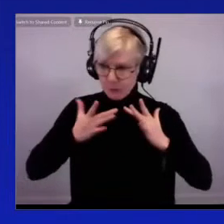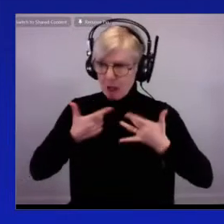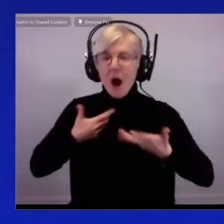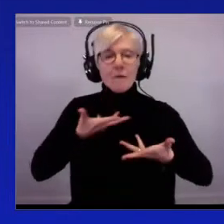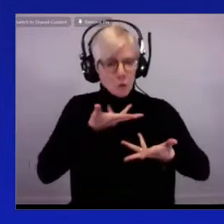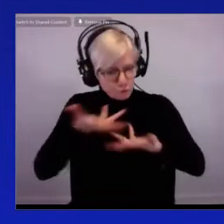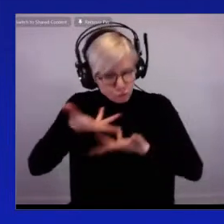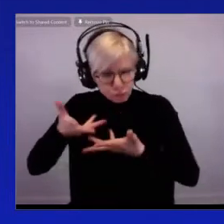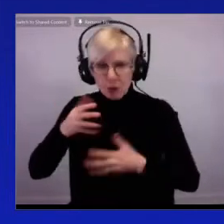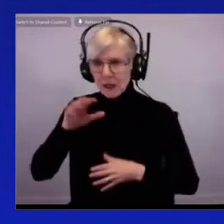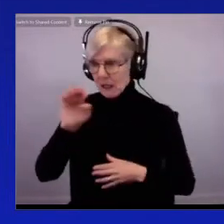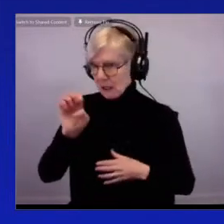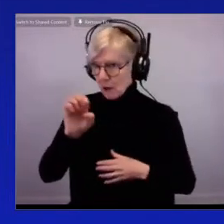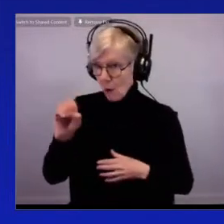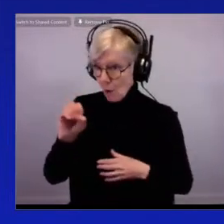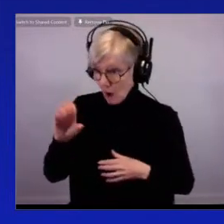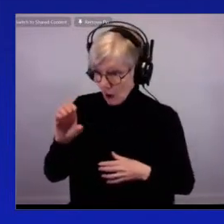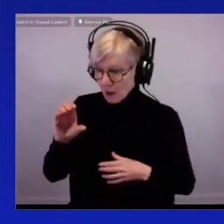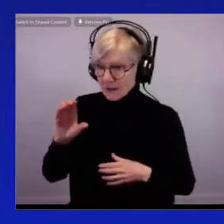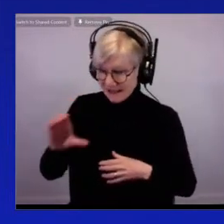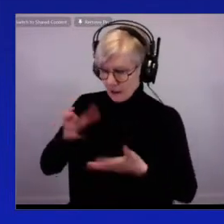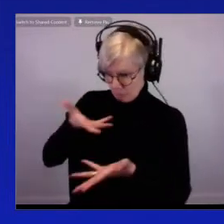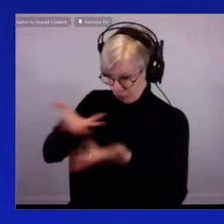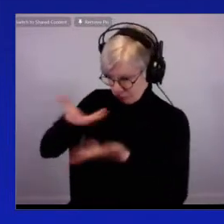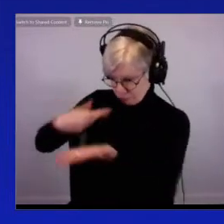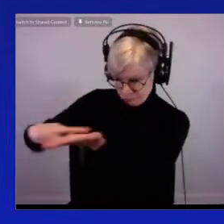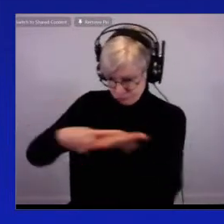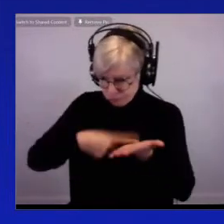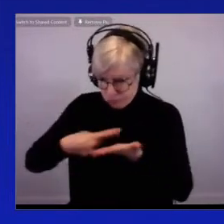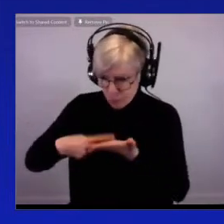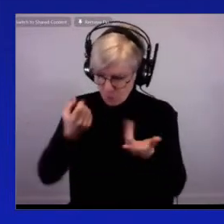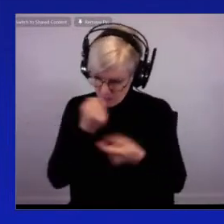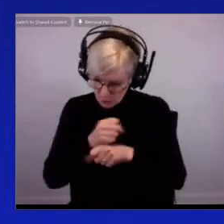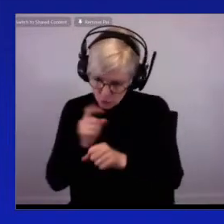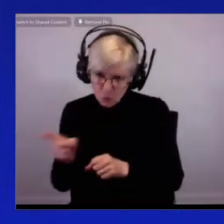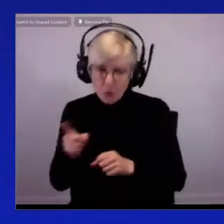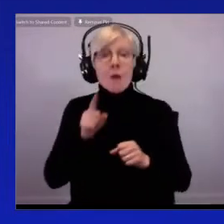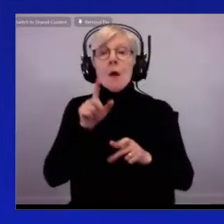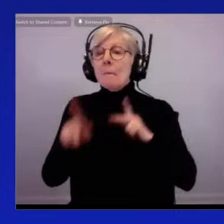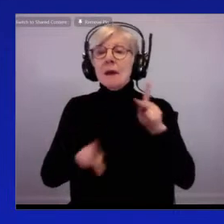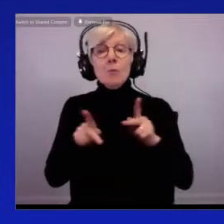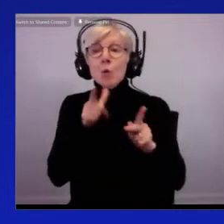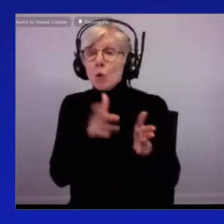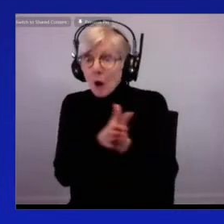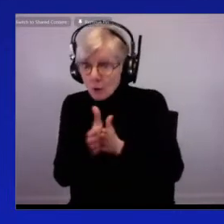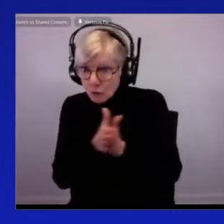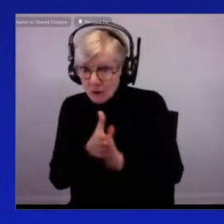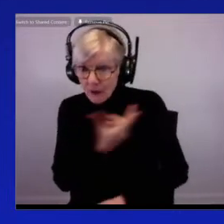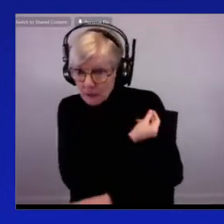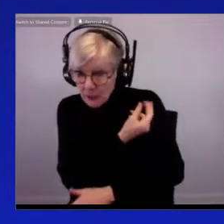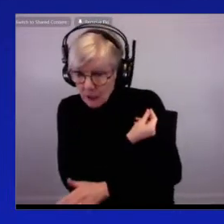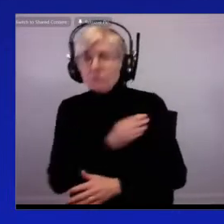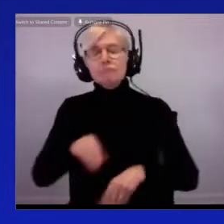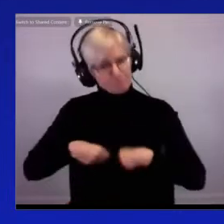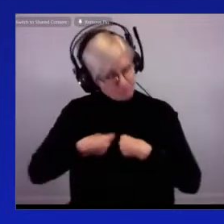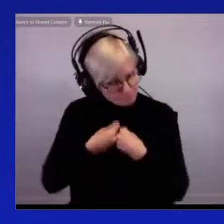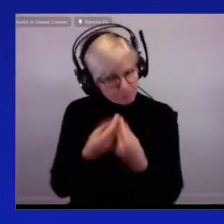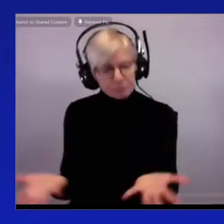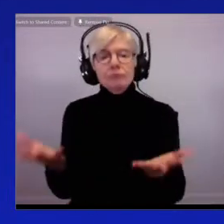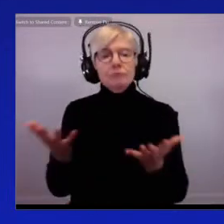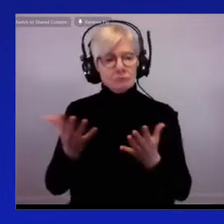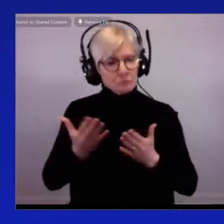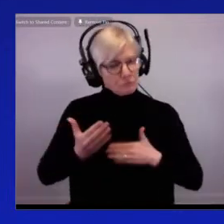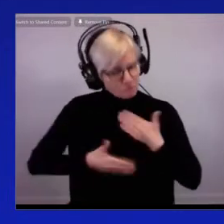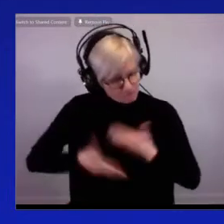city's Emergency Operations Center to do all that we can to ensure that residents who want to receive the COVID vaccine will be able to access it as